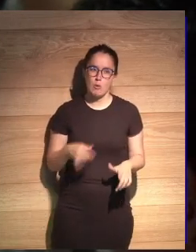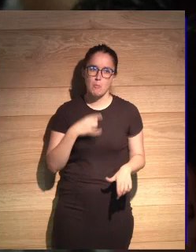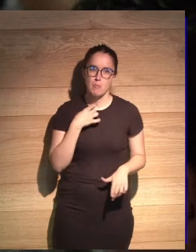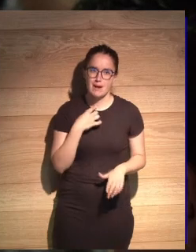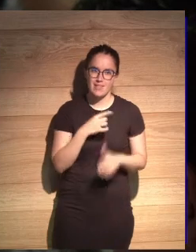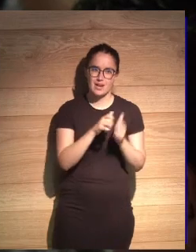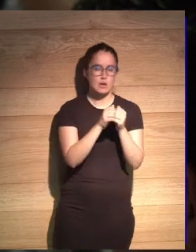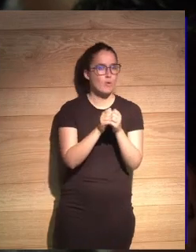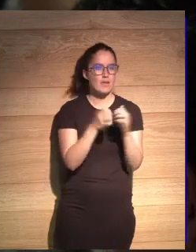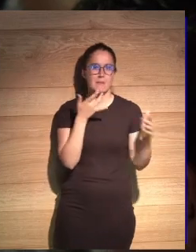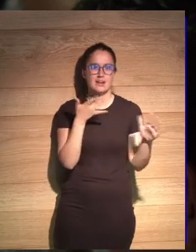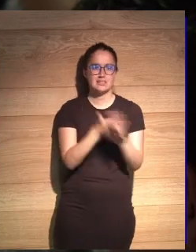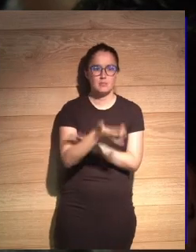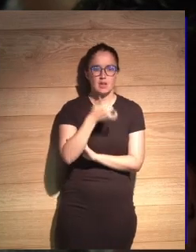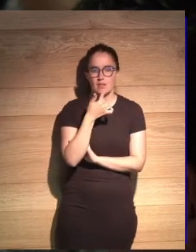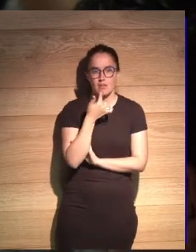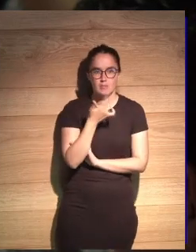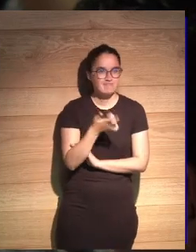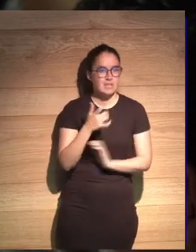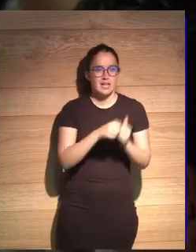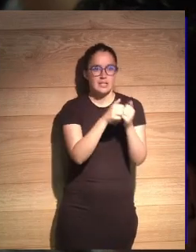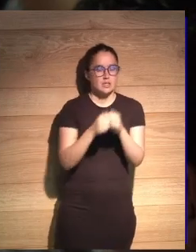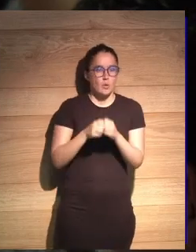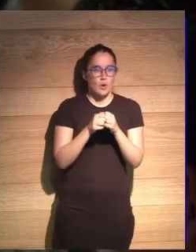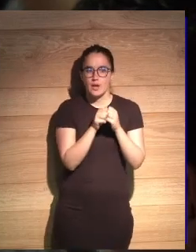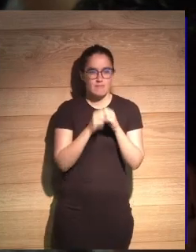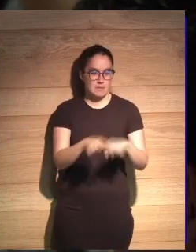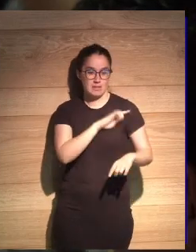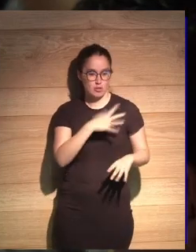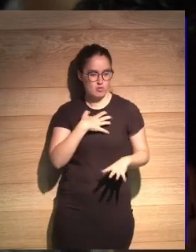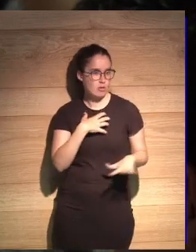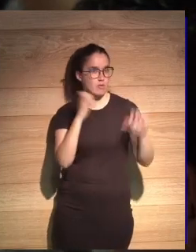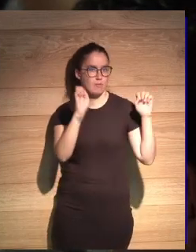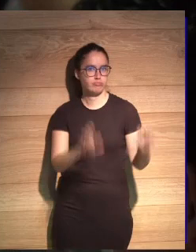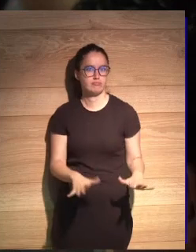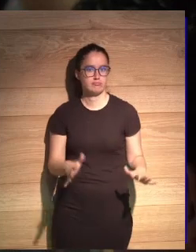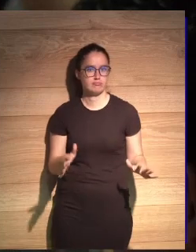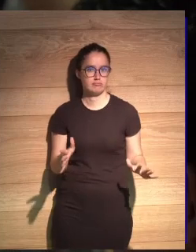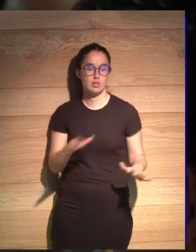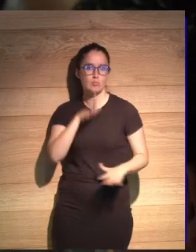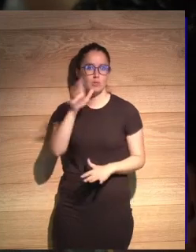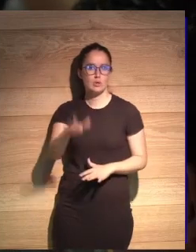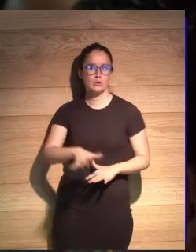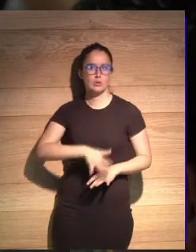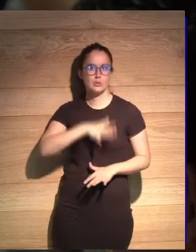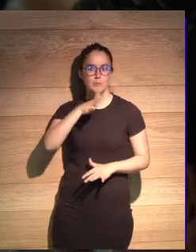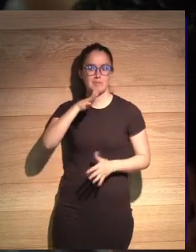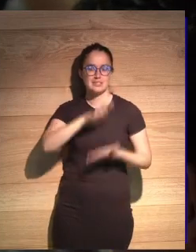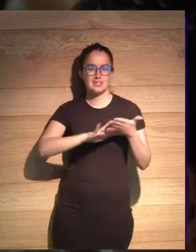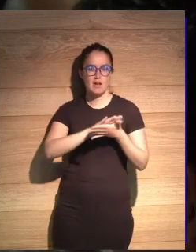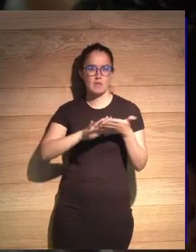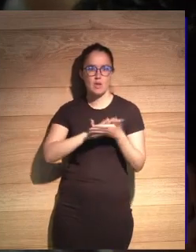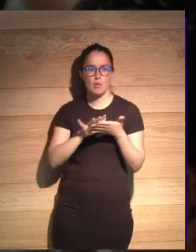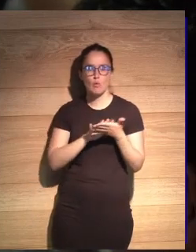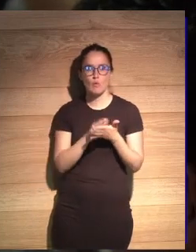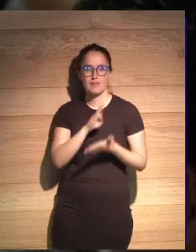phenomenon of quitting, when a person just fails a game completely and they say, I really cannot